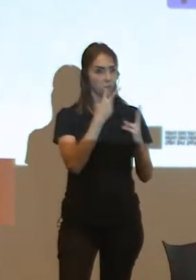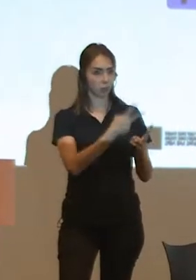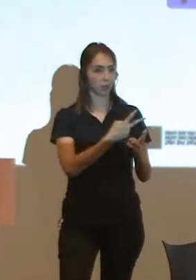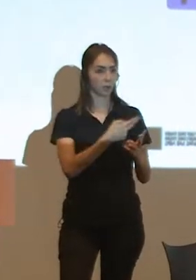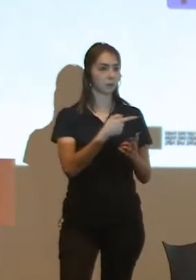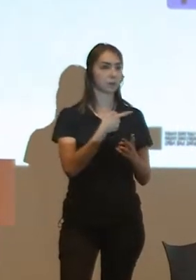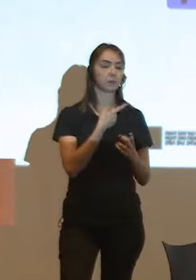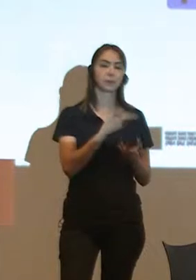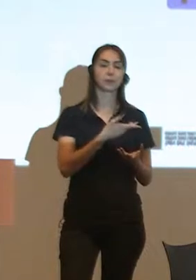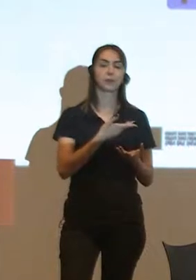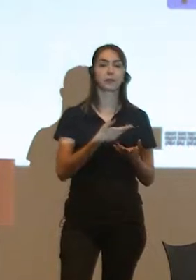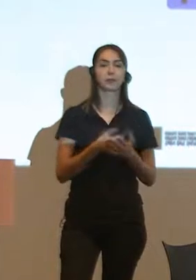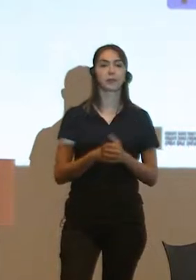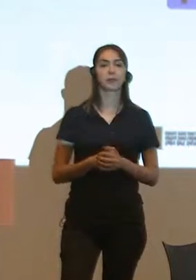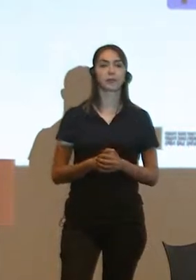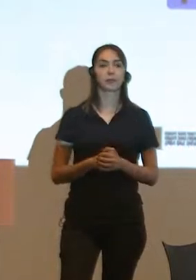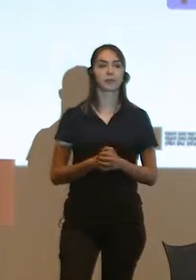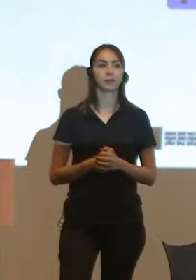although